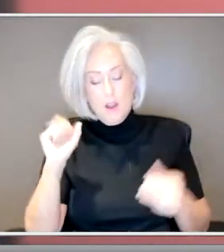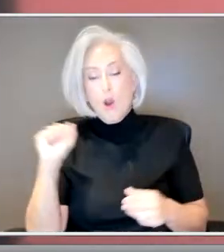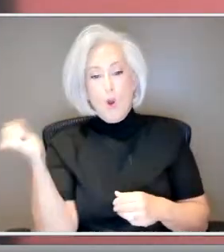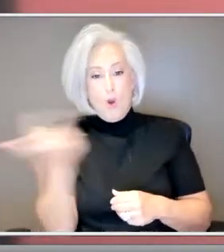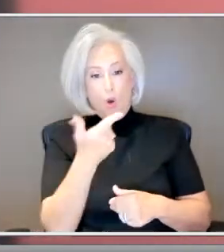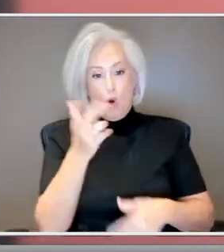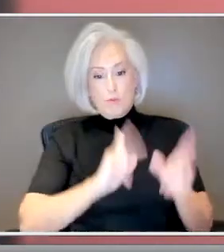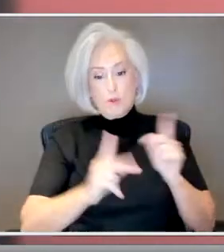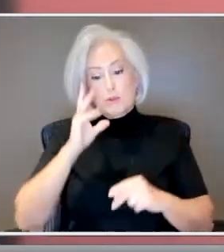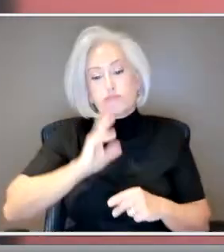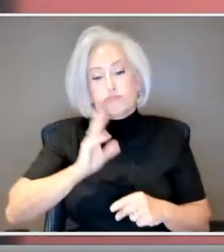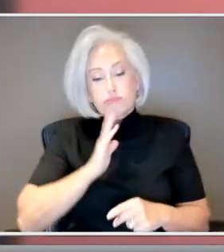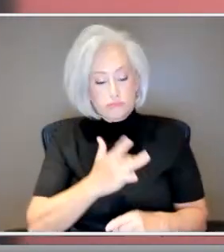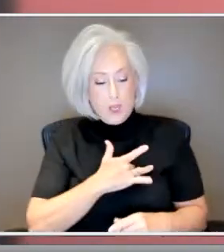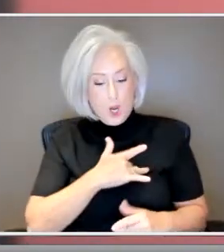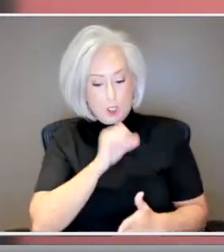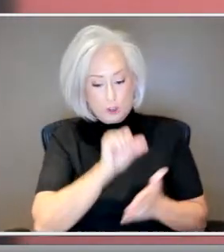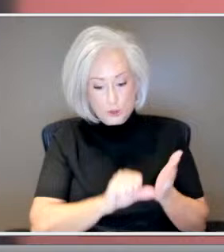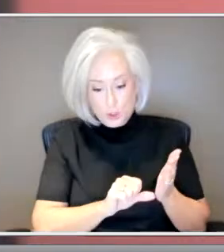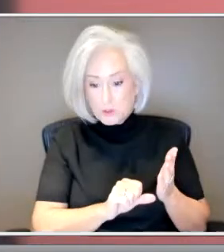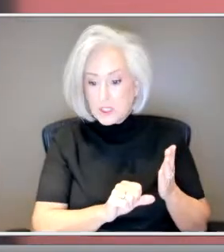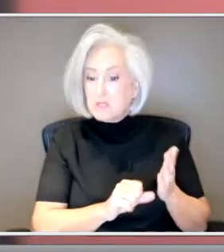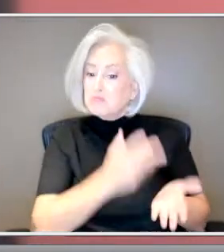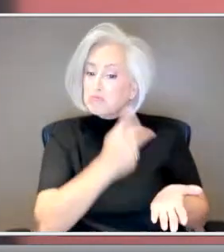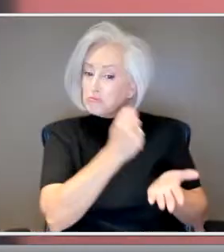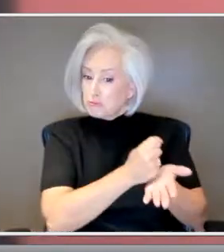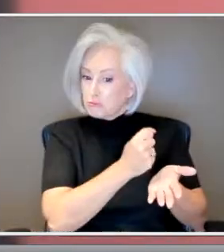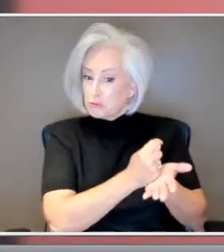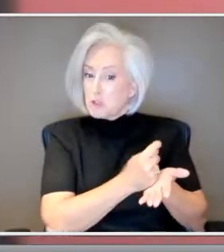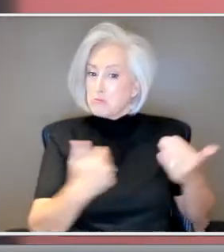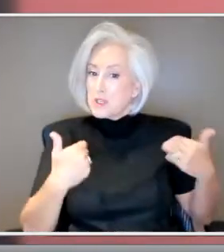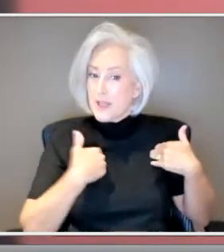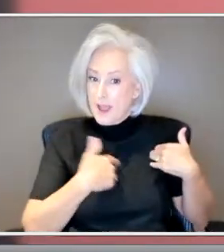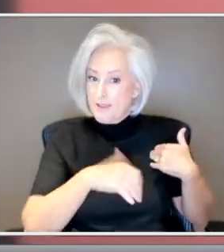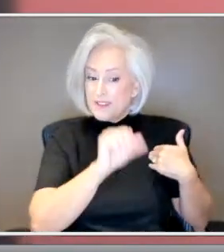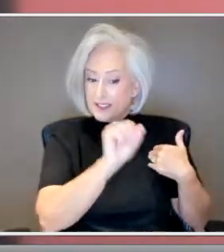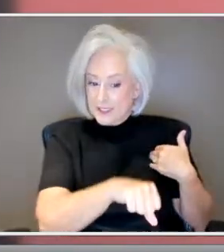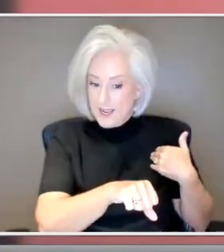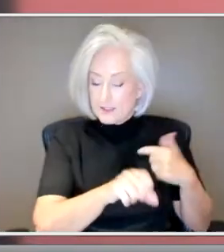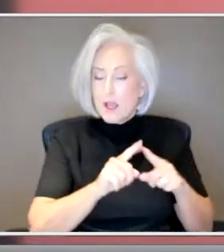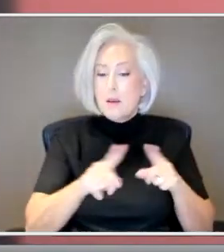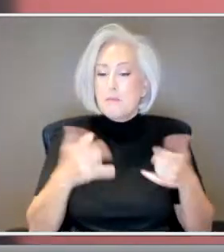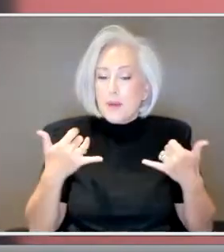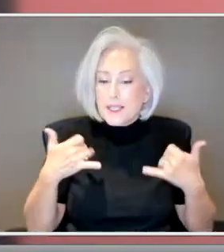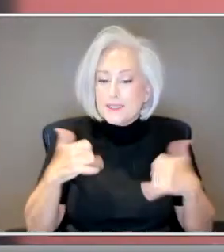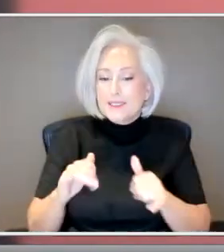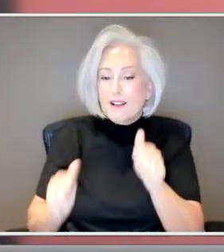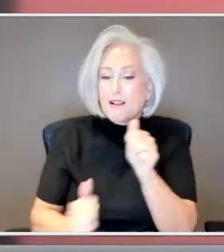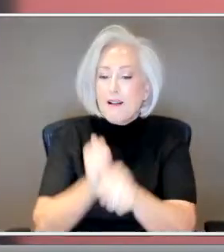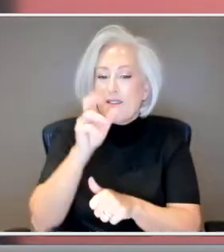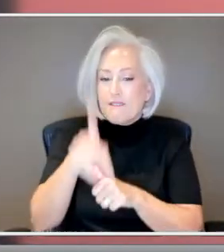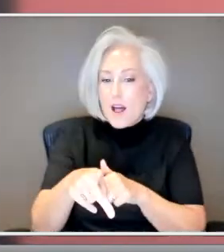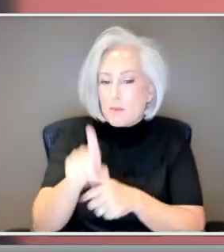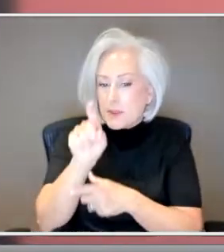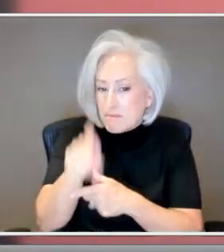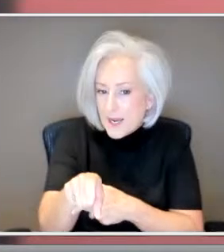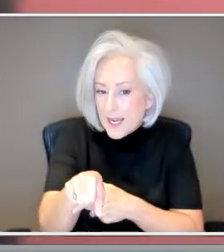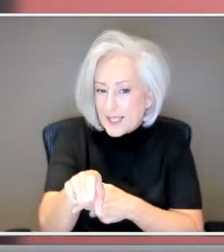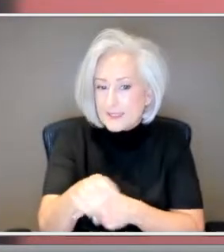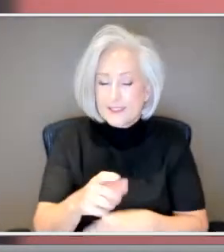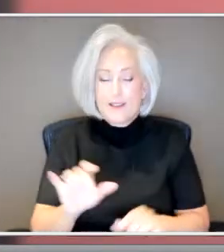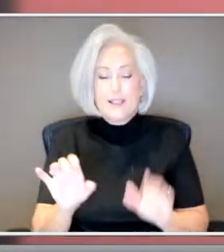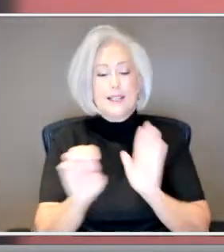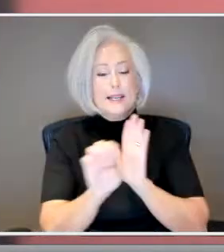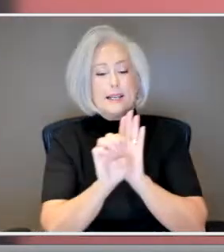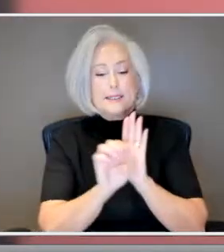has been treated but not fixed. And so regular follow-up is still necessary, and we will get echoes every so often. So obviously I'm